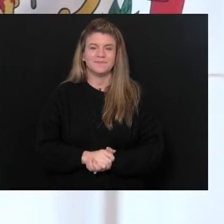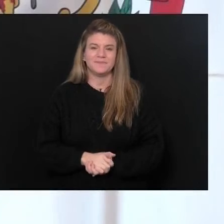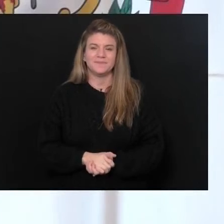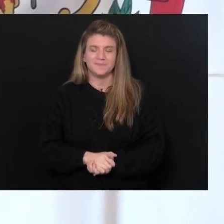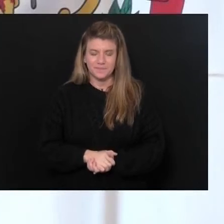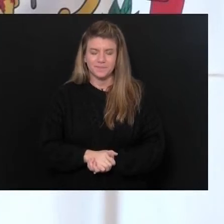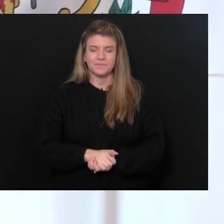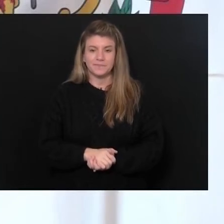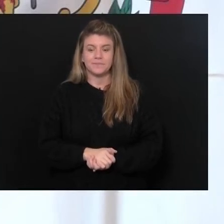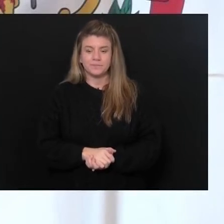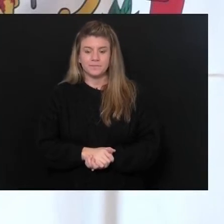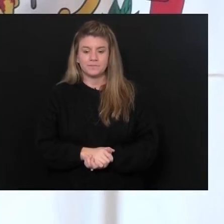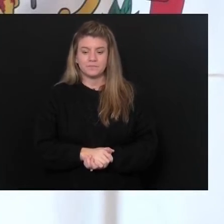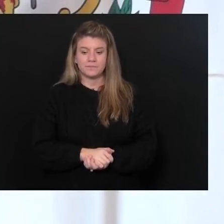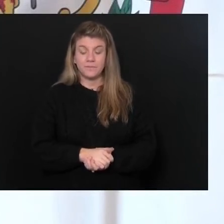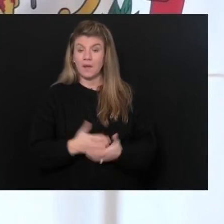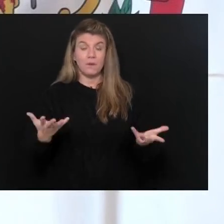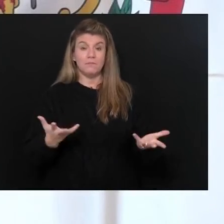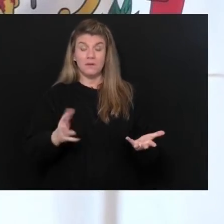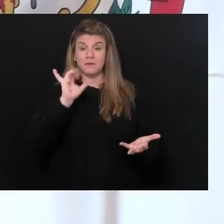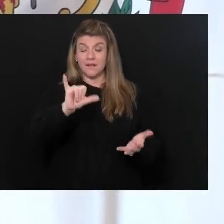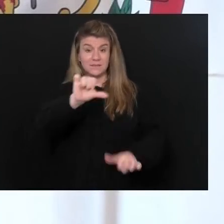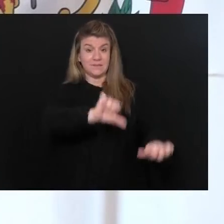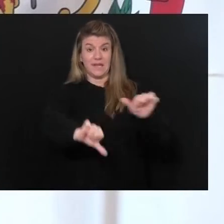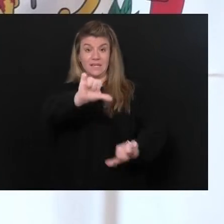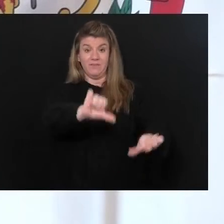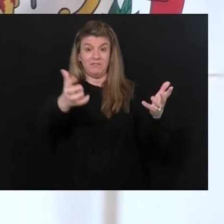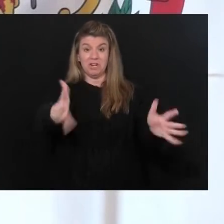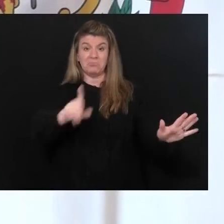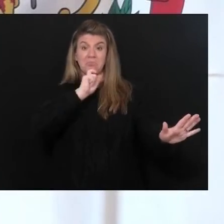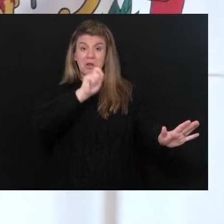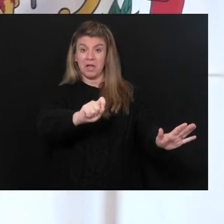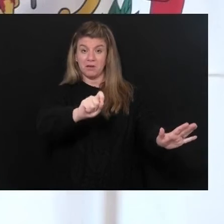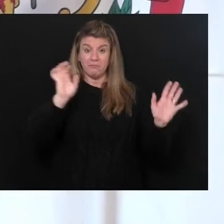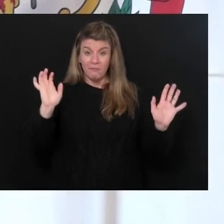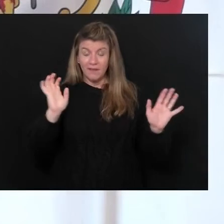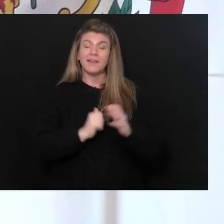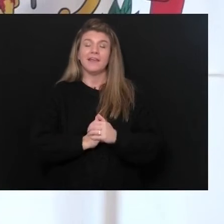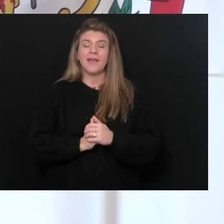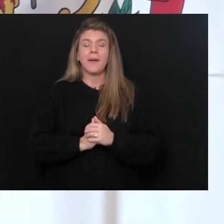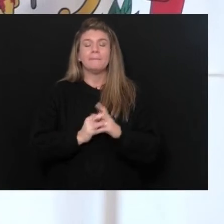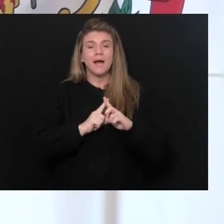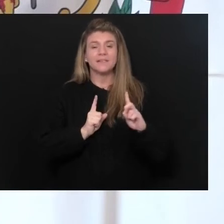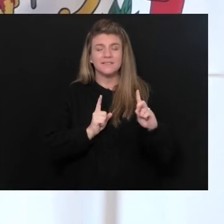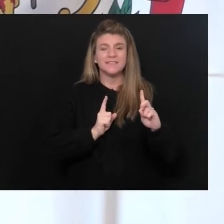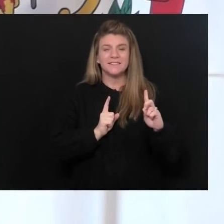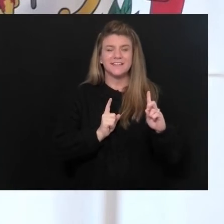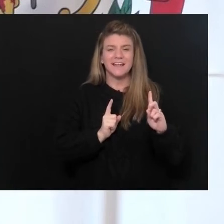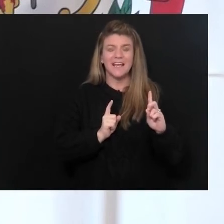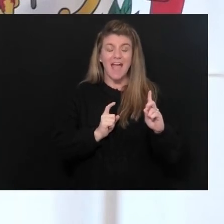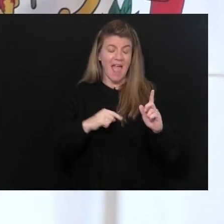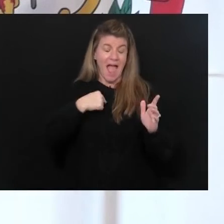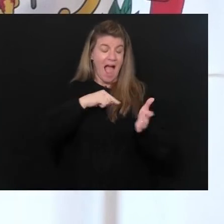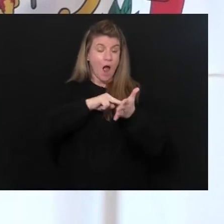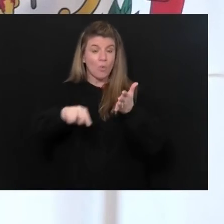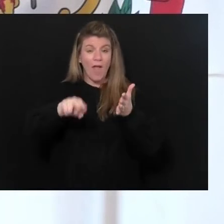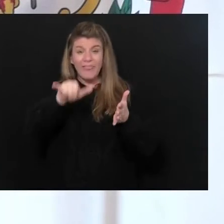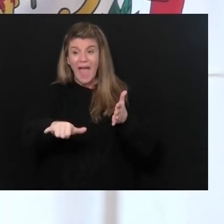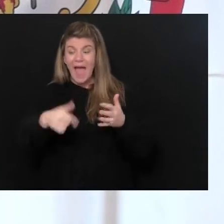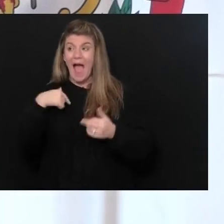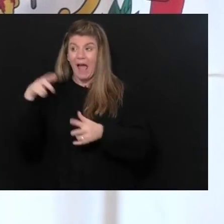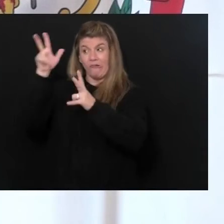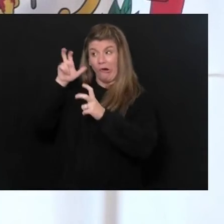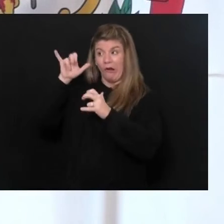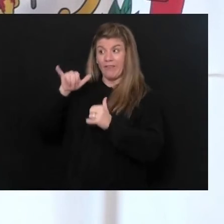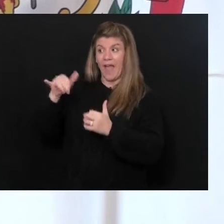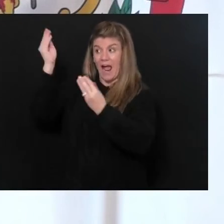Okay, well, that's about as scientific as I can get, but nevertheless, I've read that and heard that, and